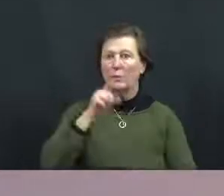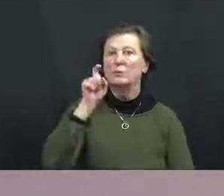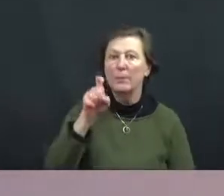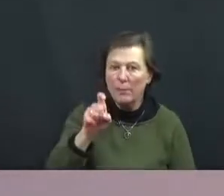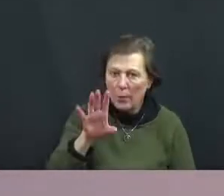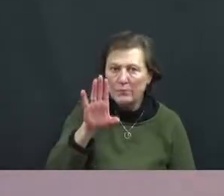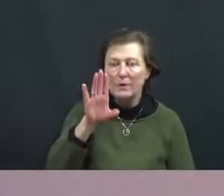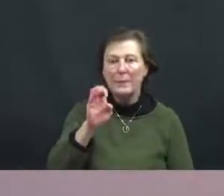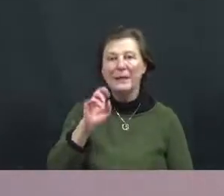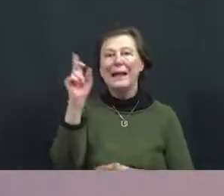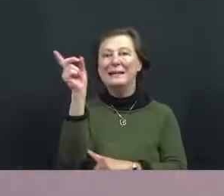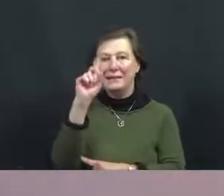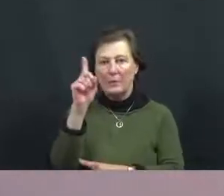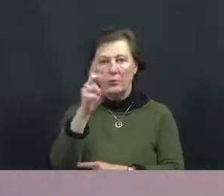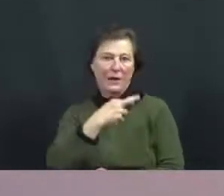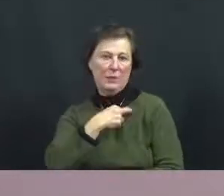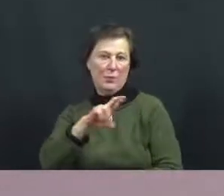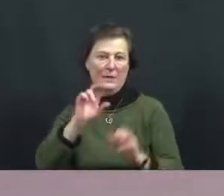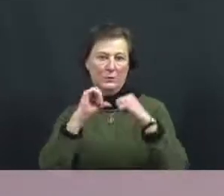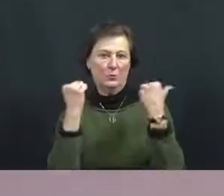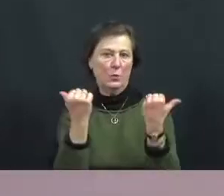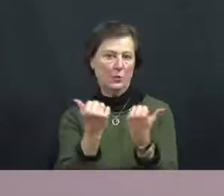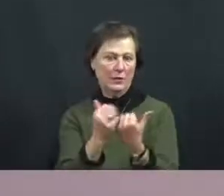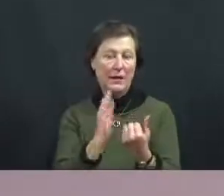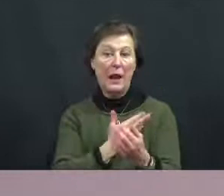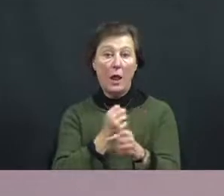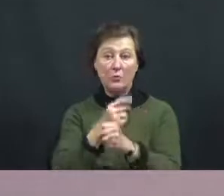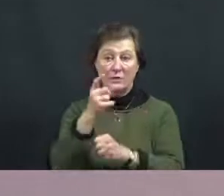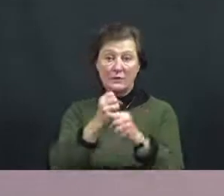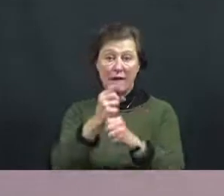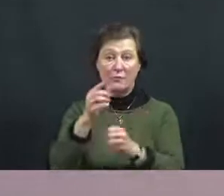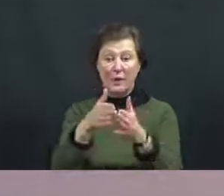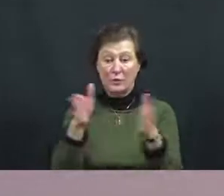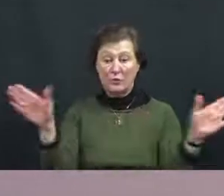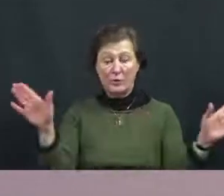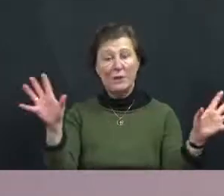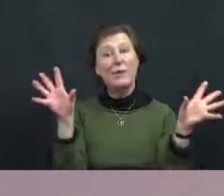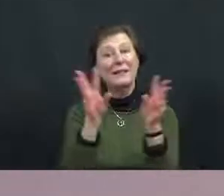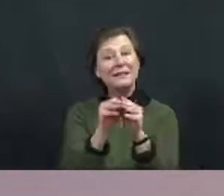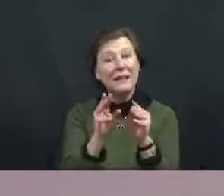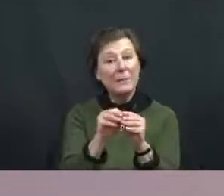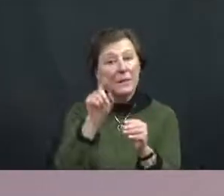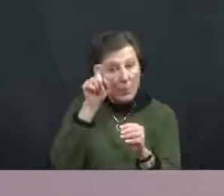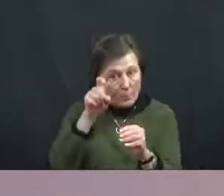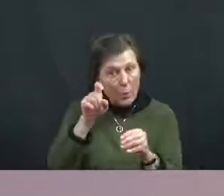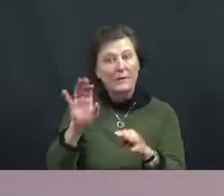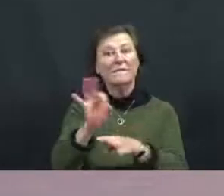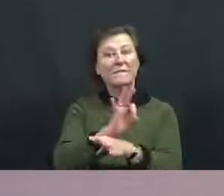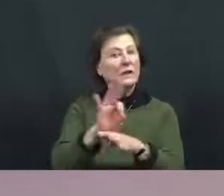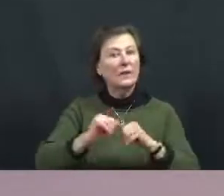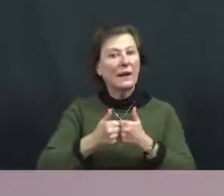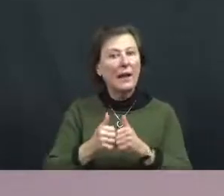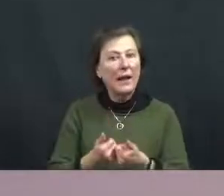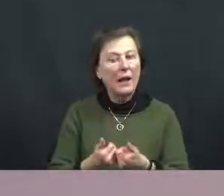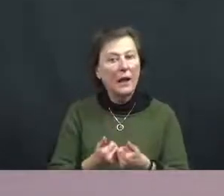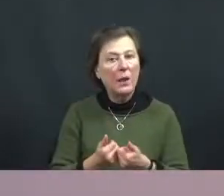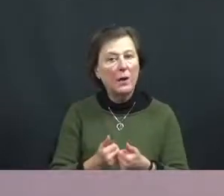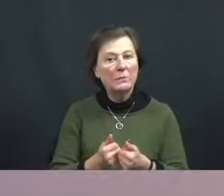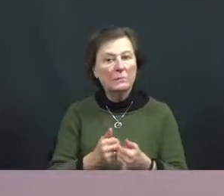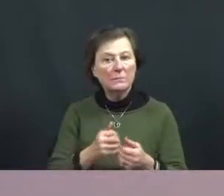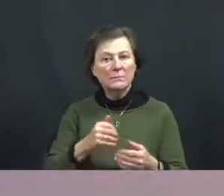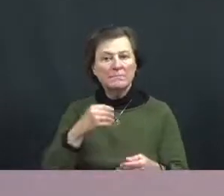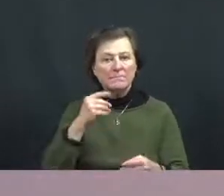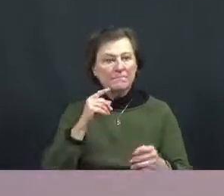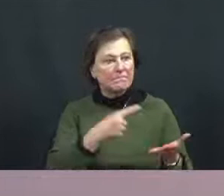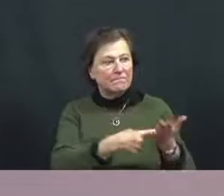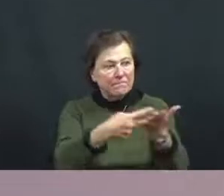religious association. And our annual General Assemblies are supposed to function as deliberative forums